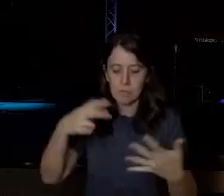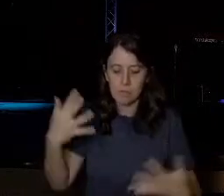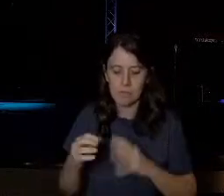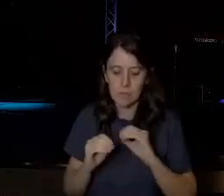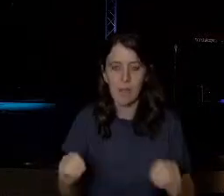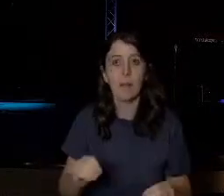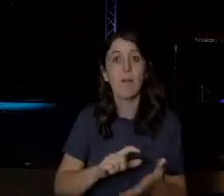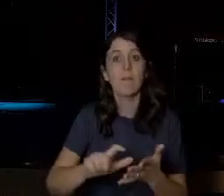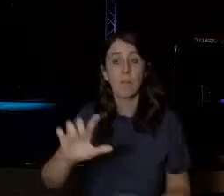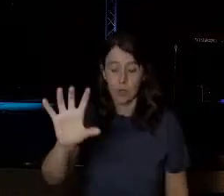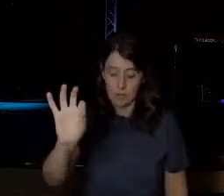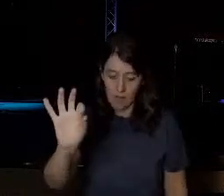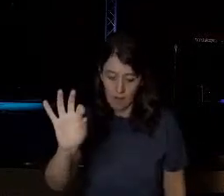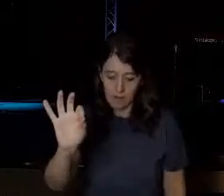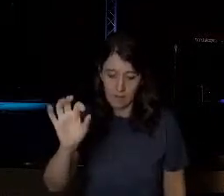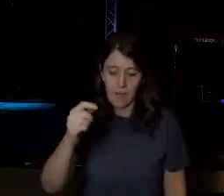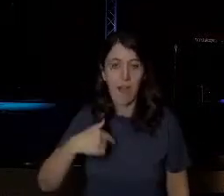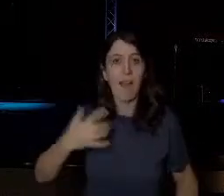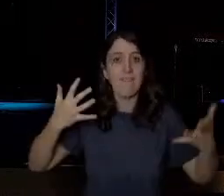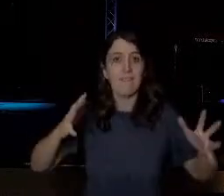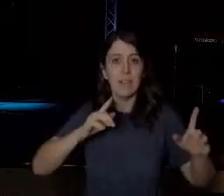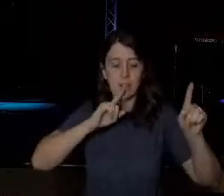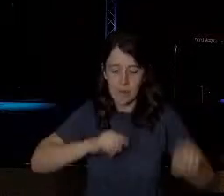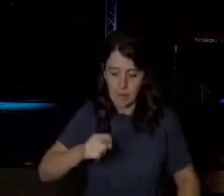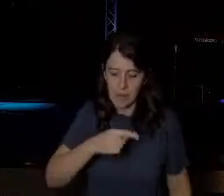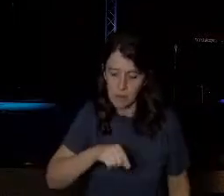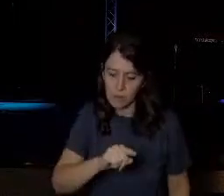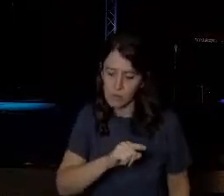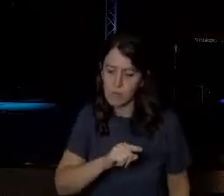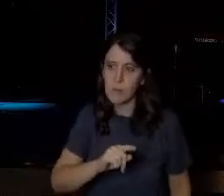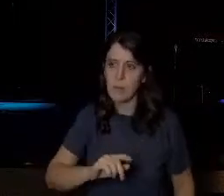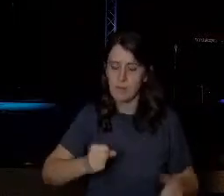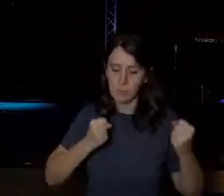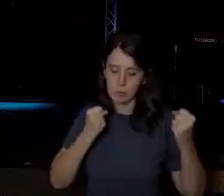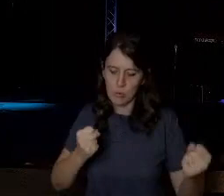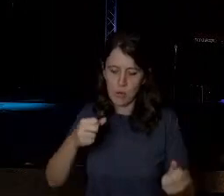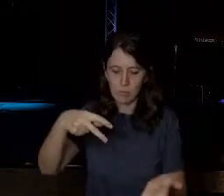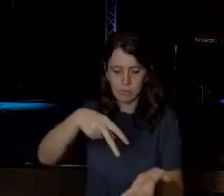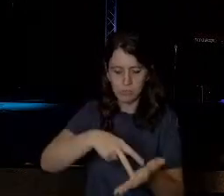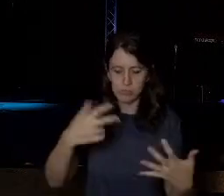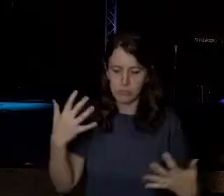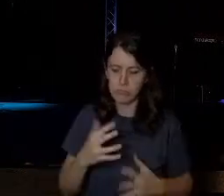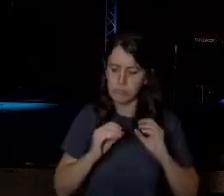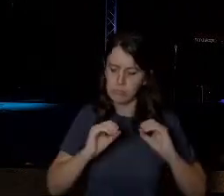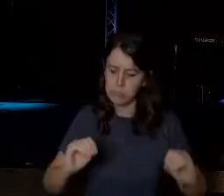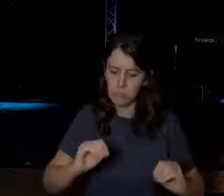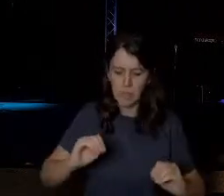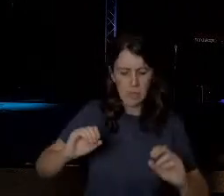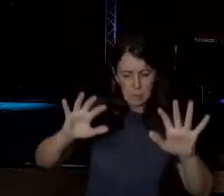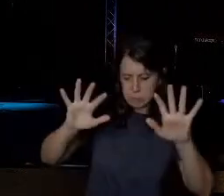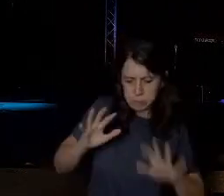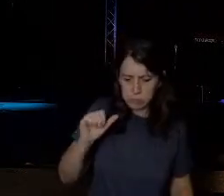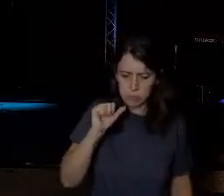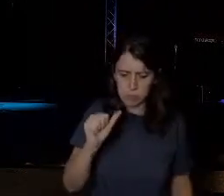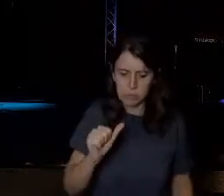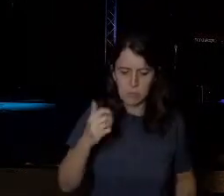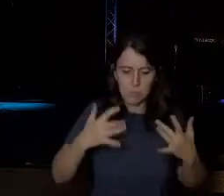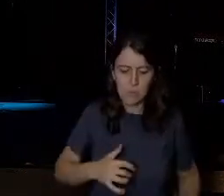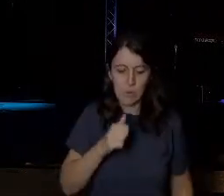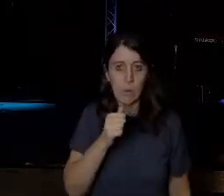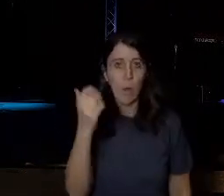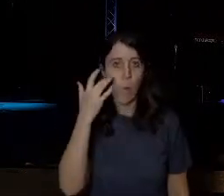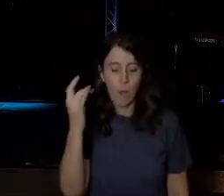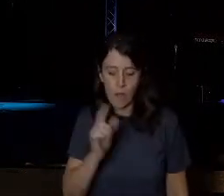not commanded you? Be strong and courageous. Do not be afraid. Do not be discouraged, for the Lord your God will be with you wherever you